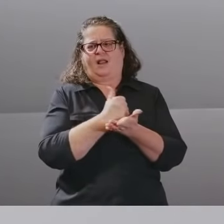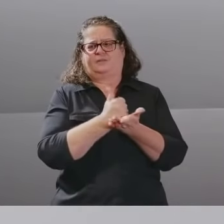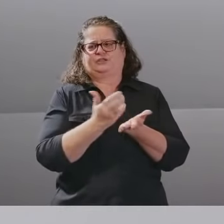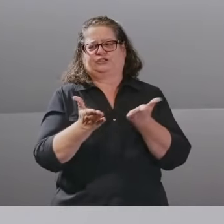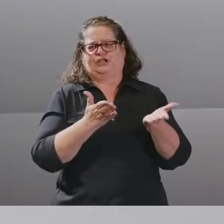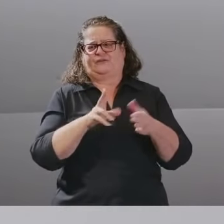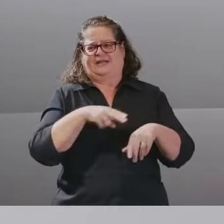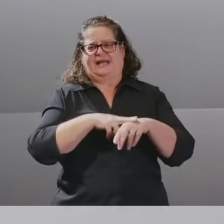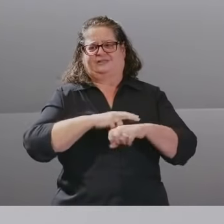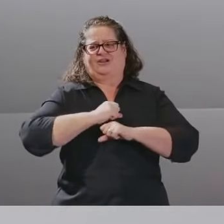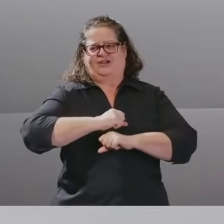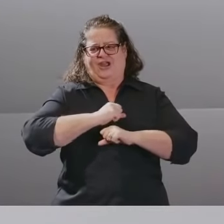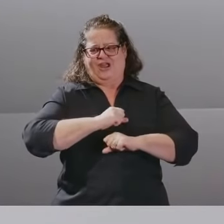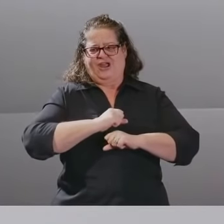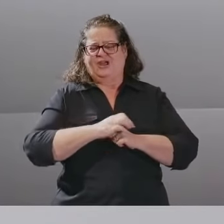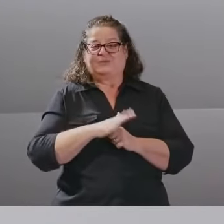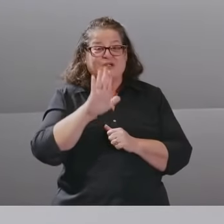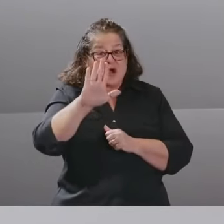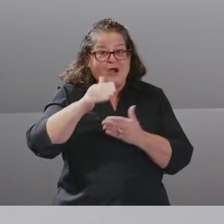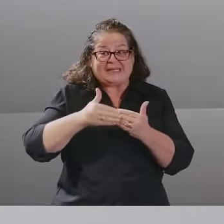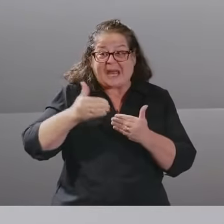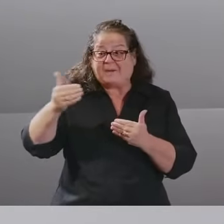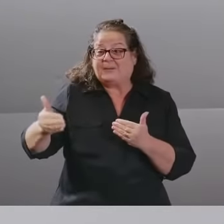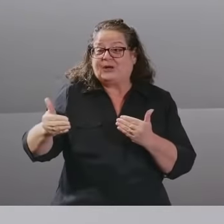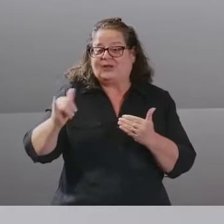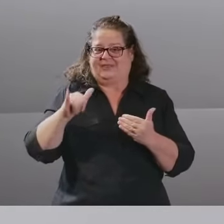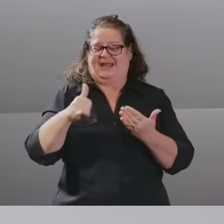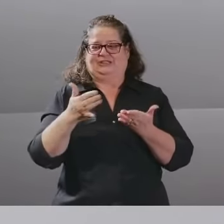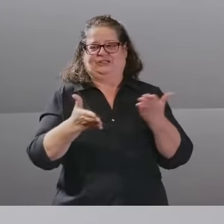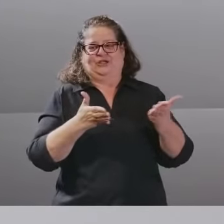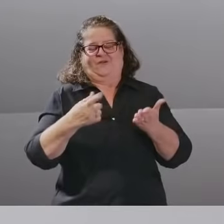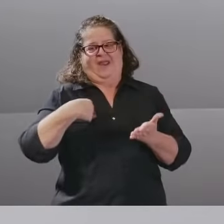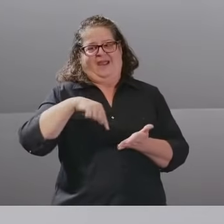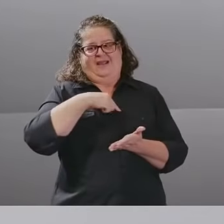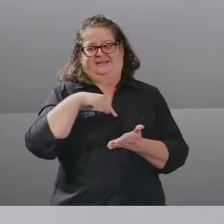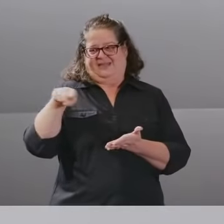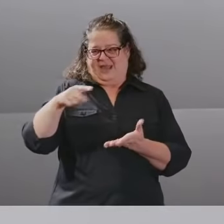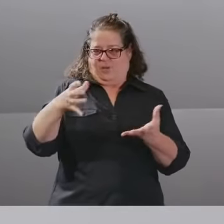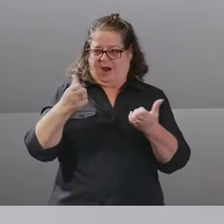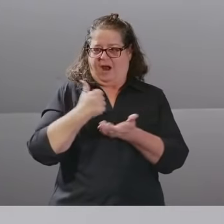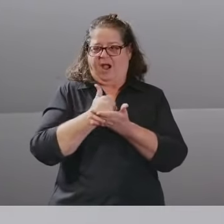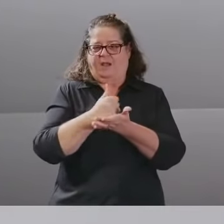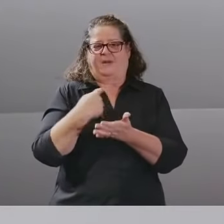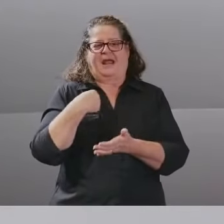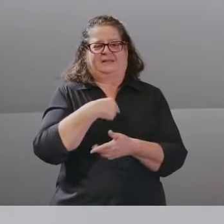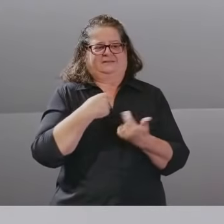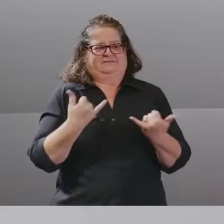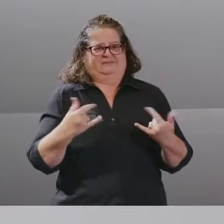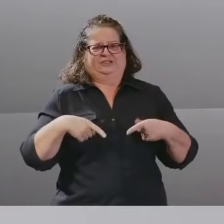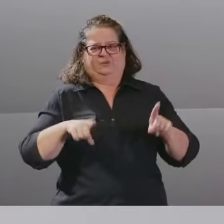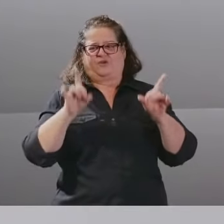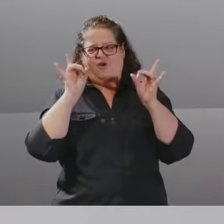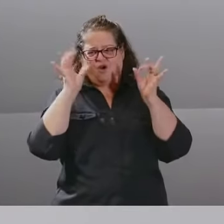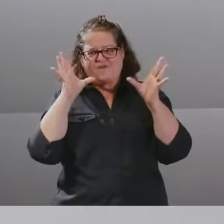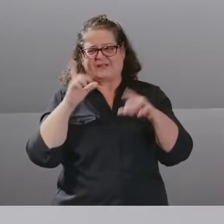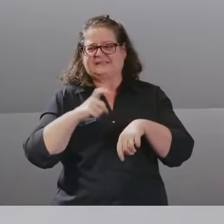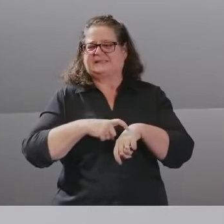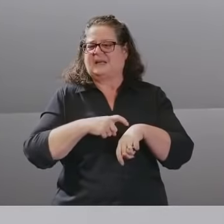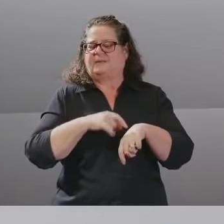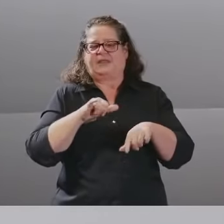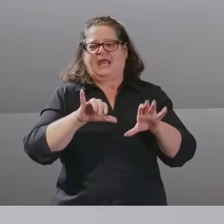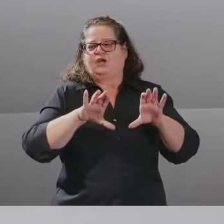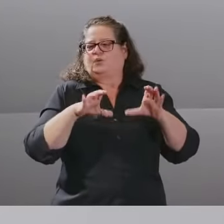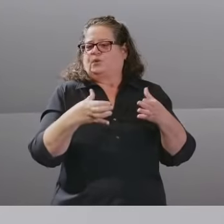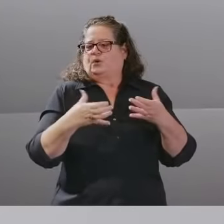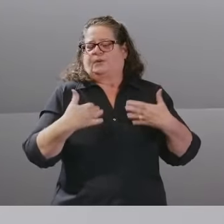you out at this greatest time. And Governor, I thank you for letting them be the next greatest generation. So thank you very much, and